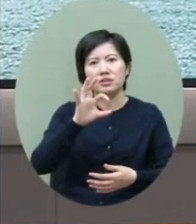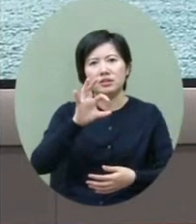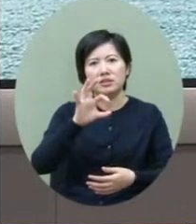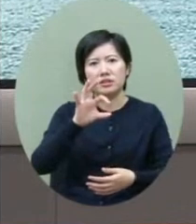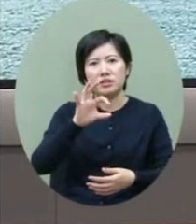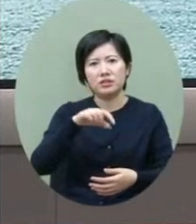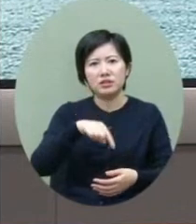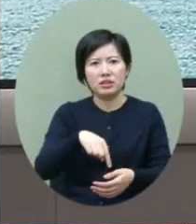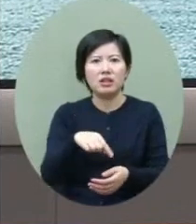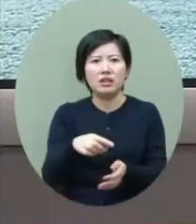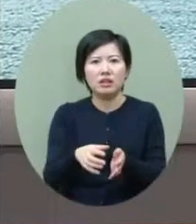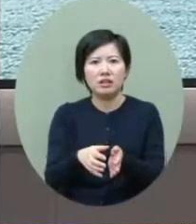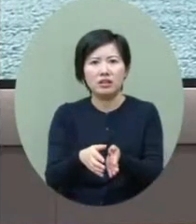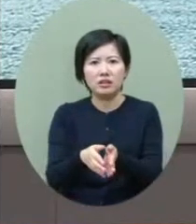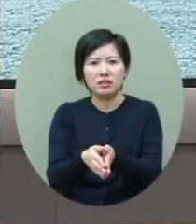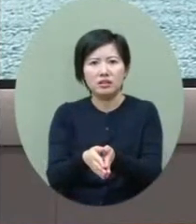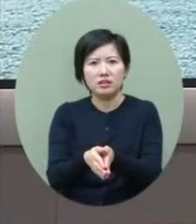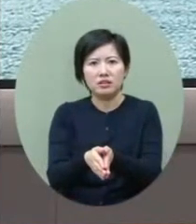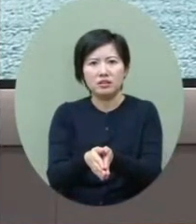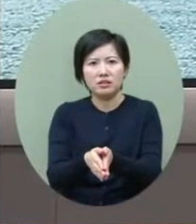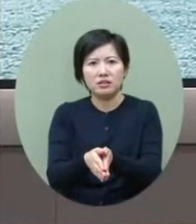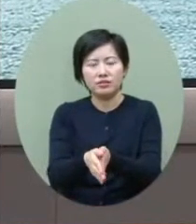each.